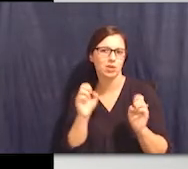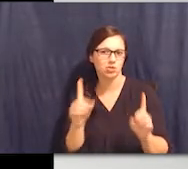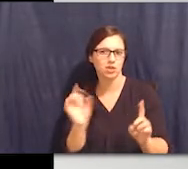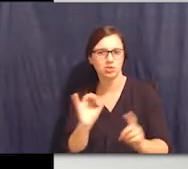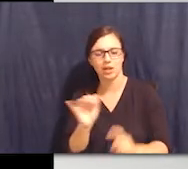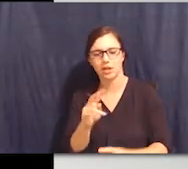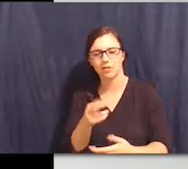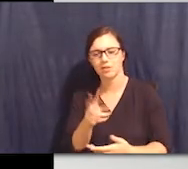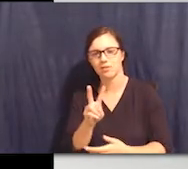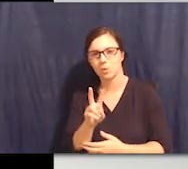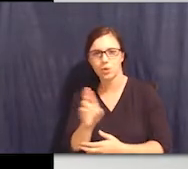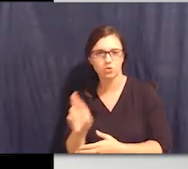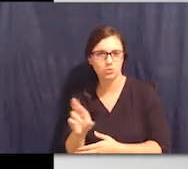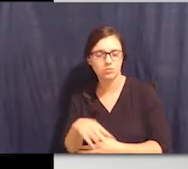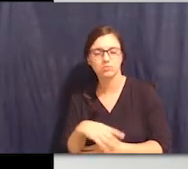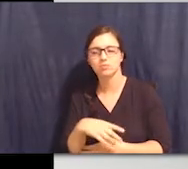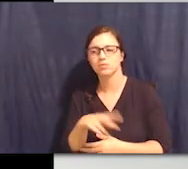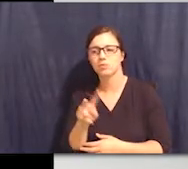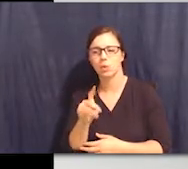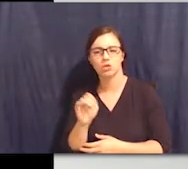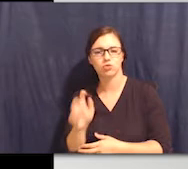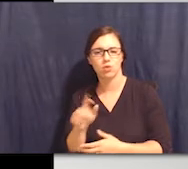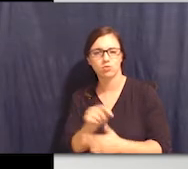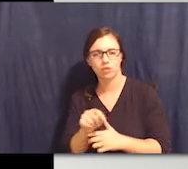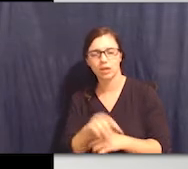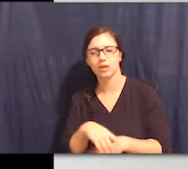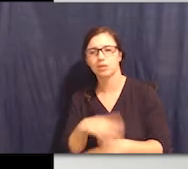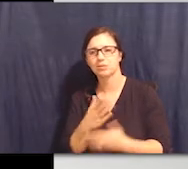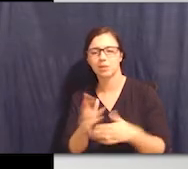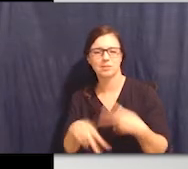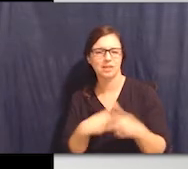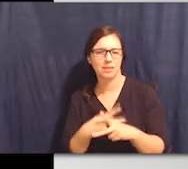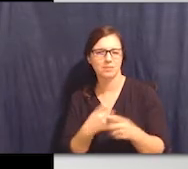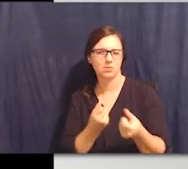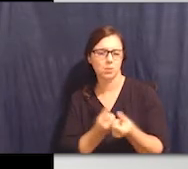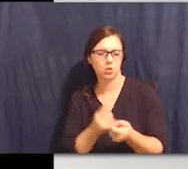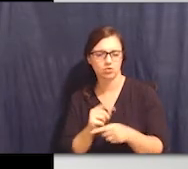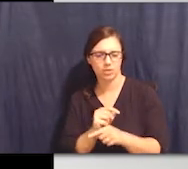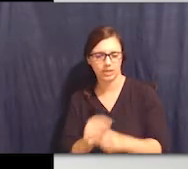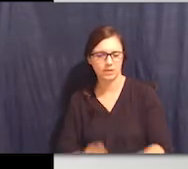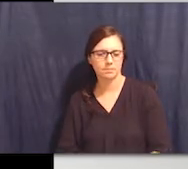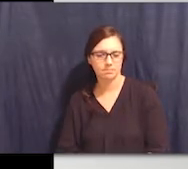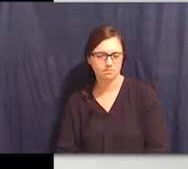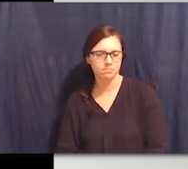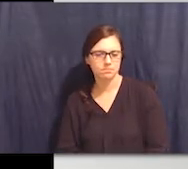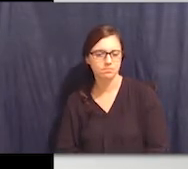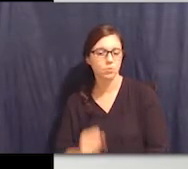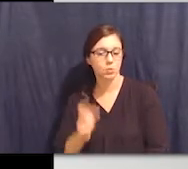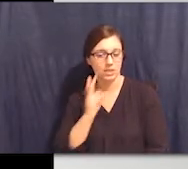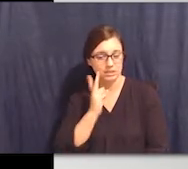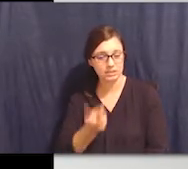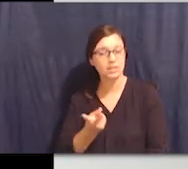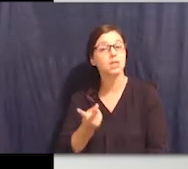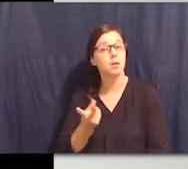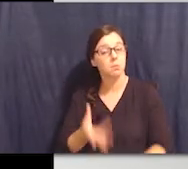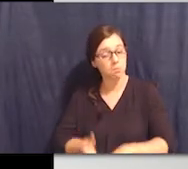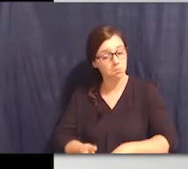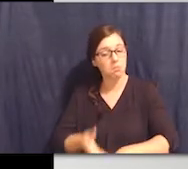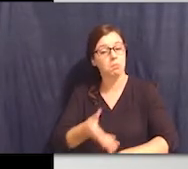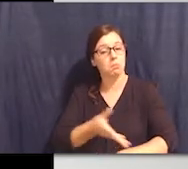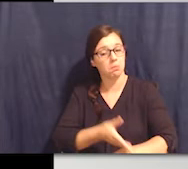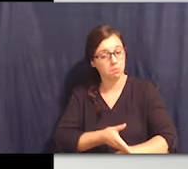like vocational training or some kind of supported training. So we can see, okay, we did some great